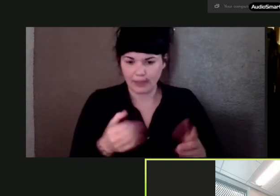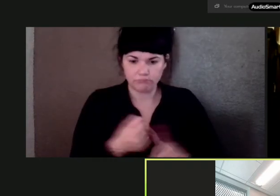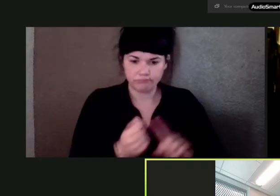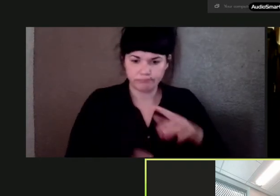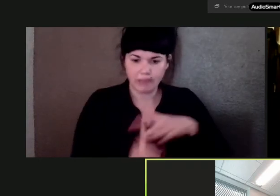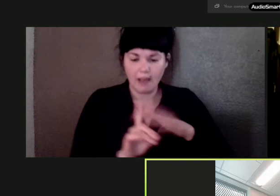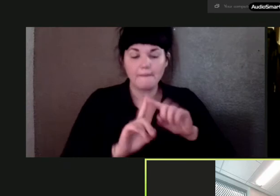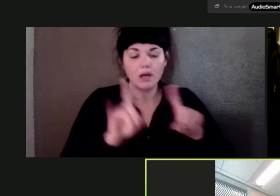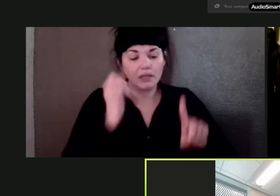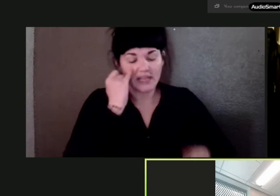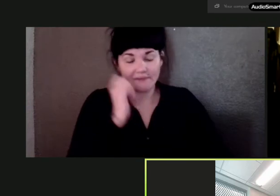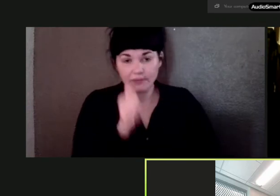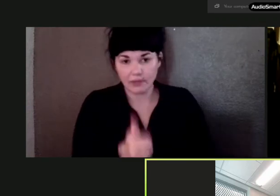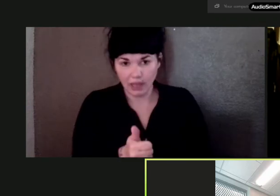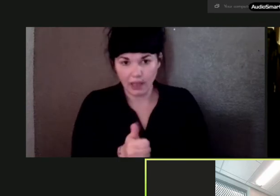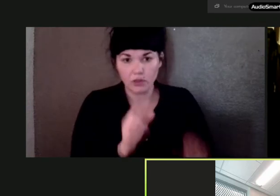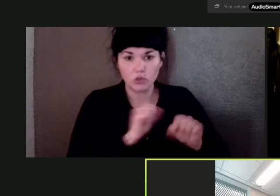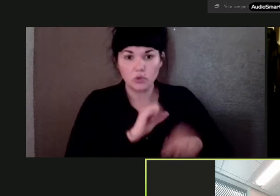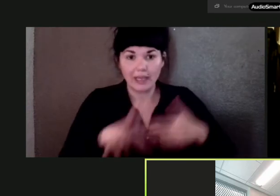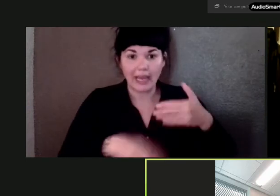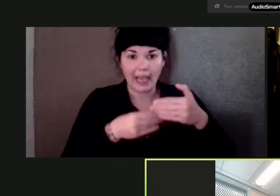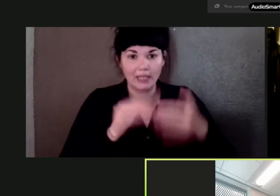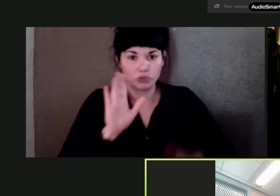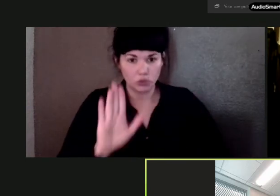can add to your FAQ